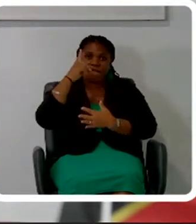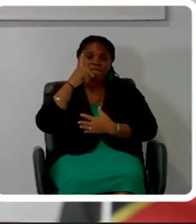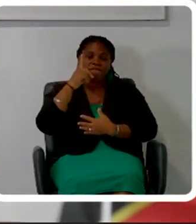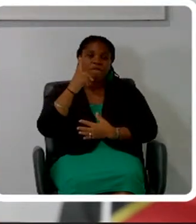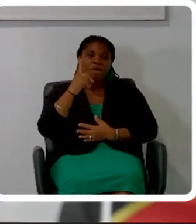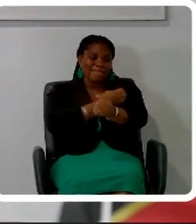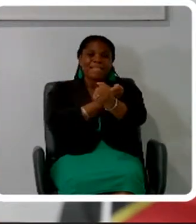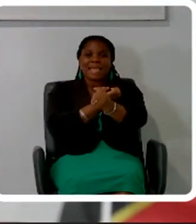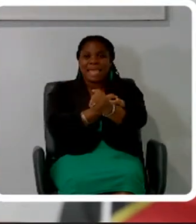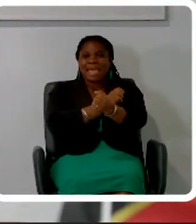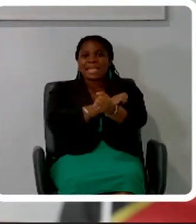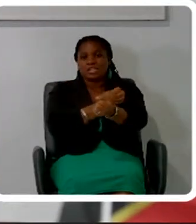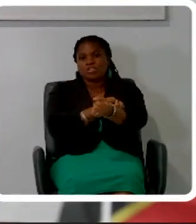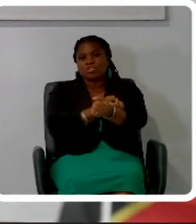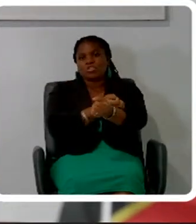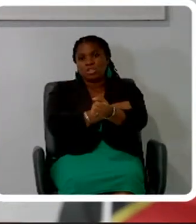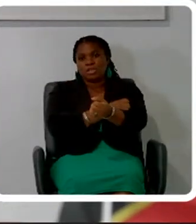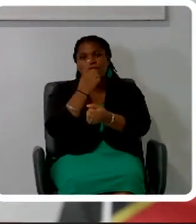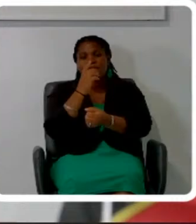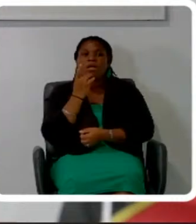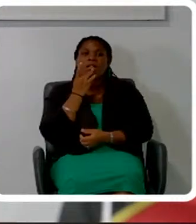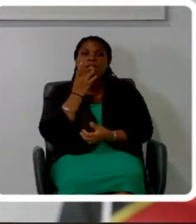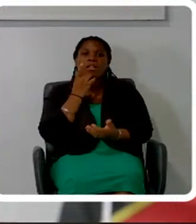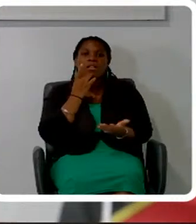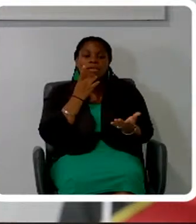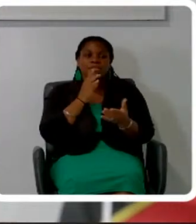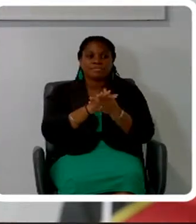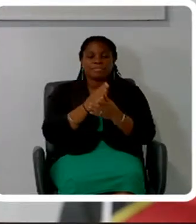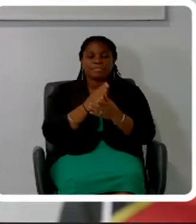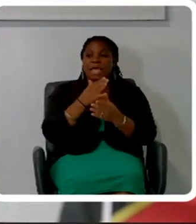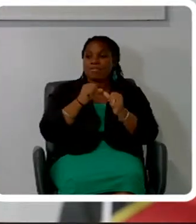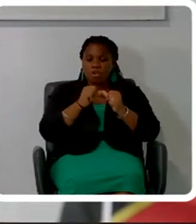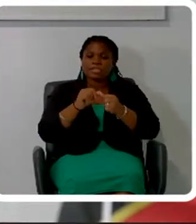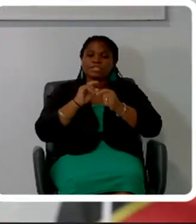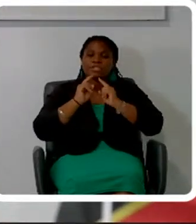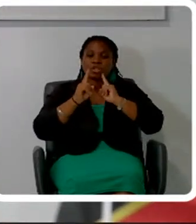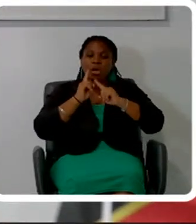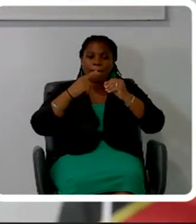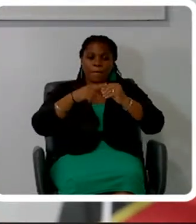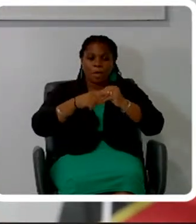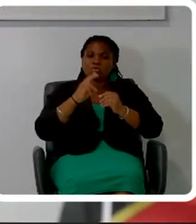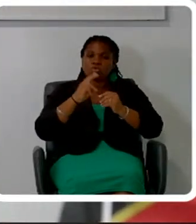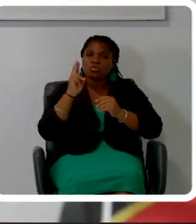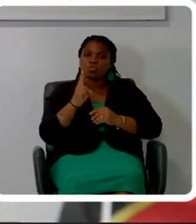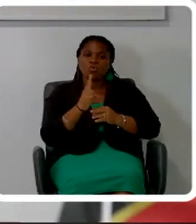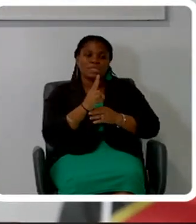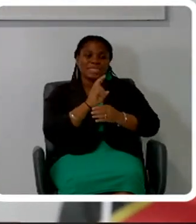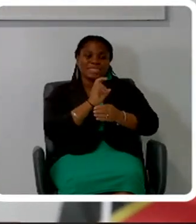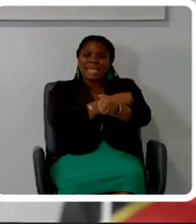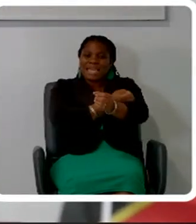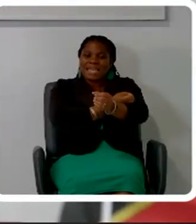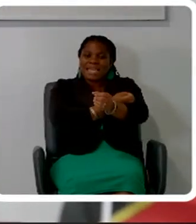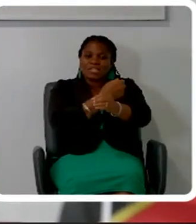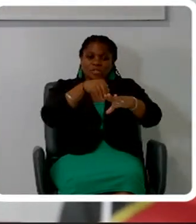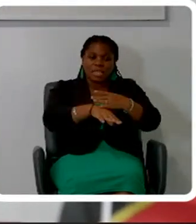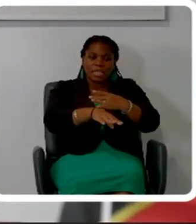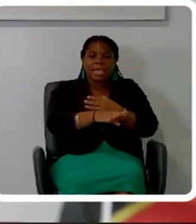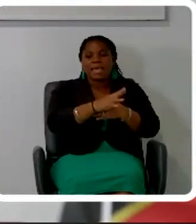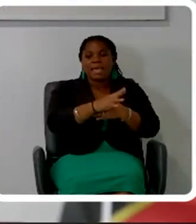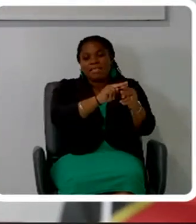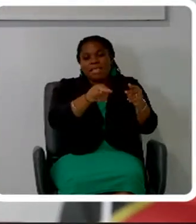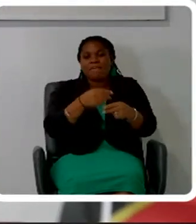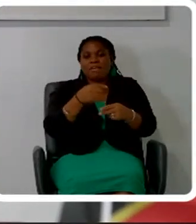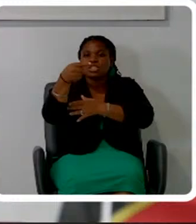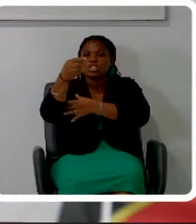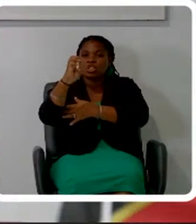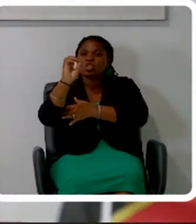and to further our discussion on geothermal development on Nevis, which would help to transform our federation. So those meetings